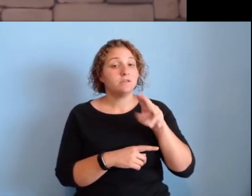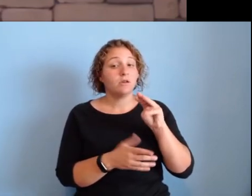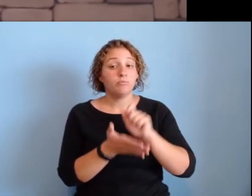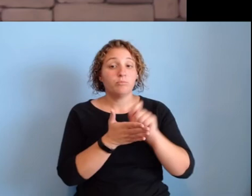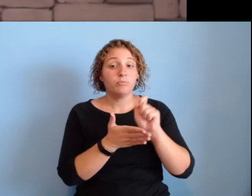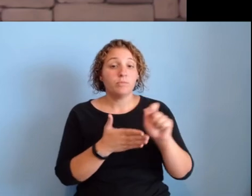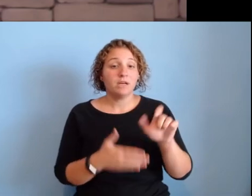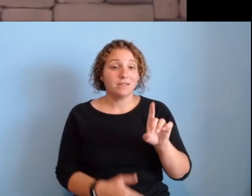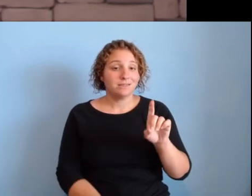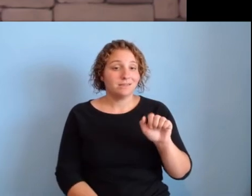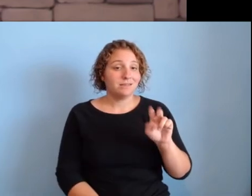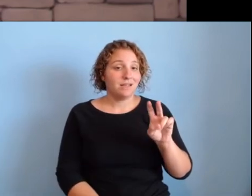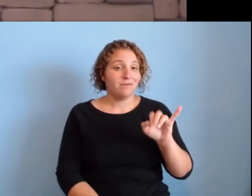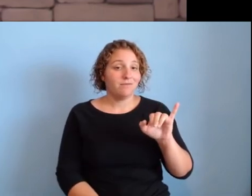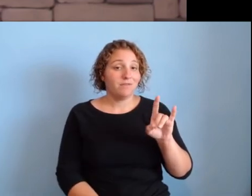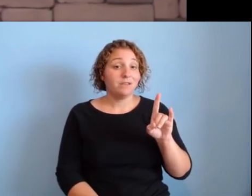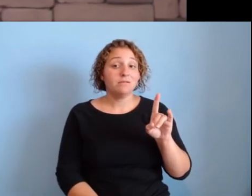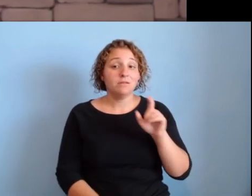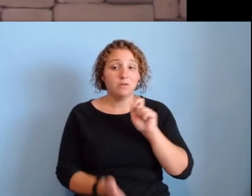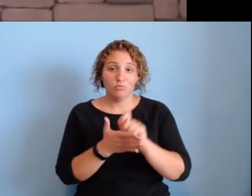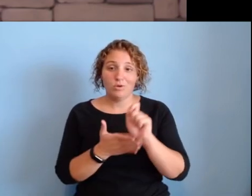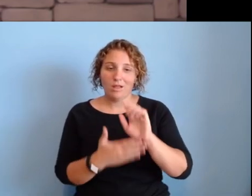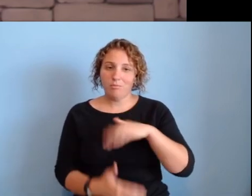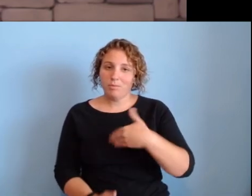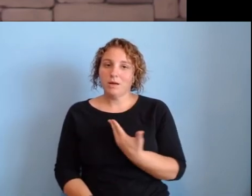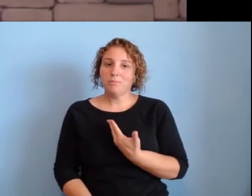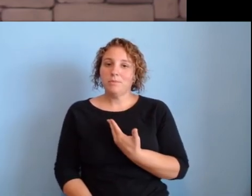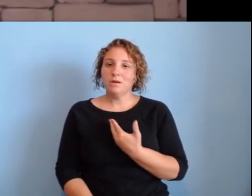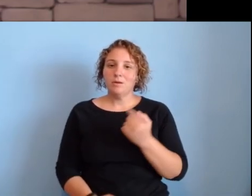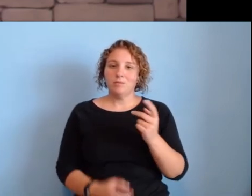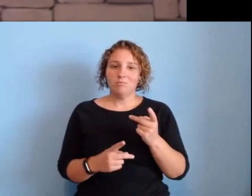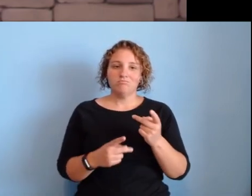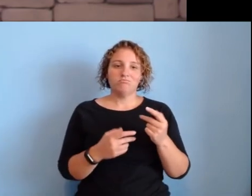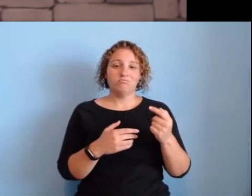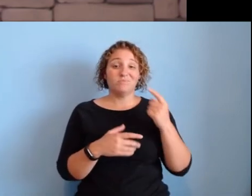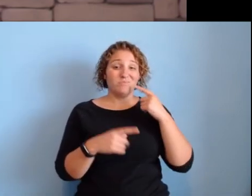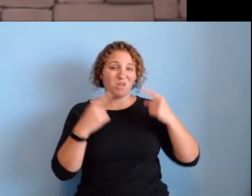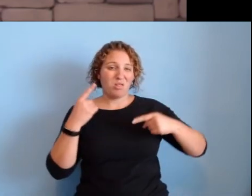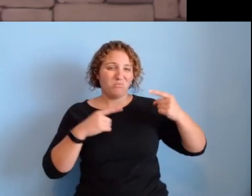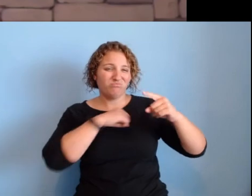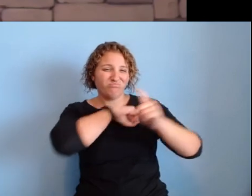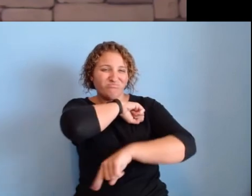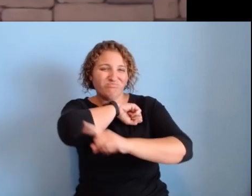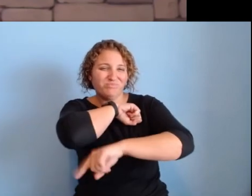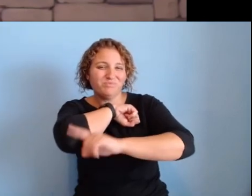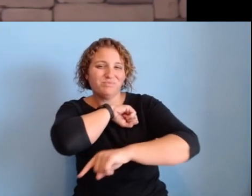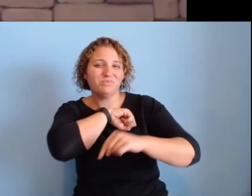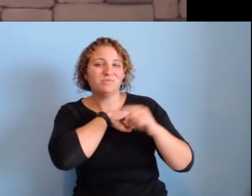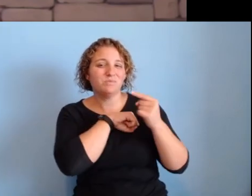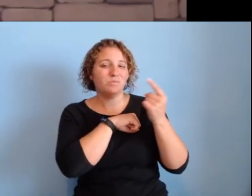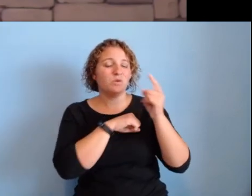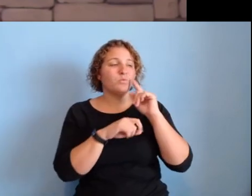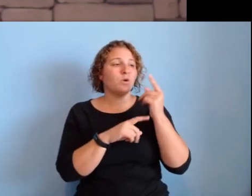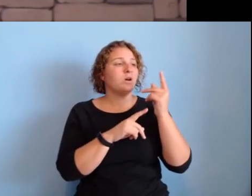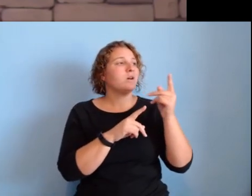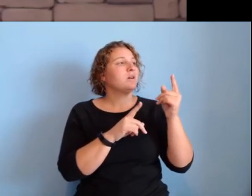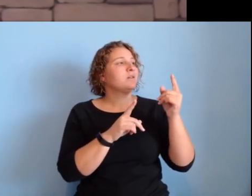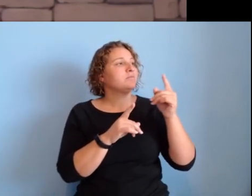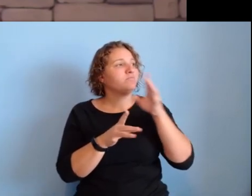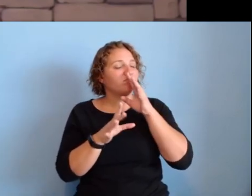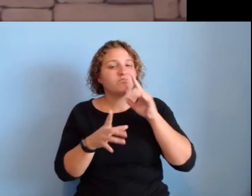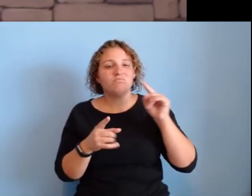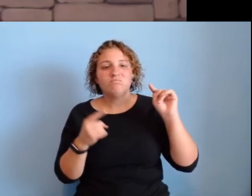He's a little upset with those who are giving him grief. He says, they persecute him whom thou hast smitten. They talk to the grief of